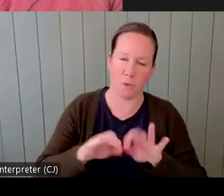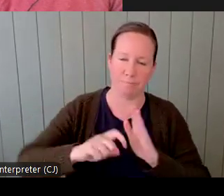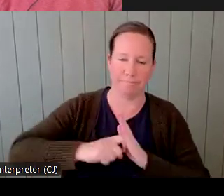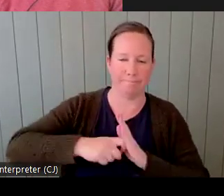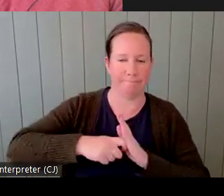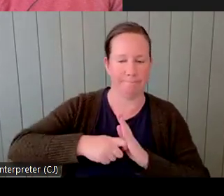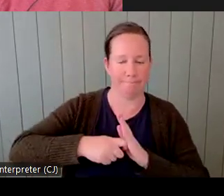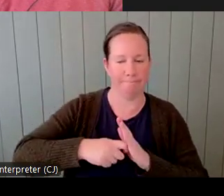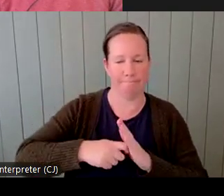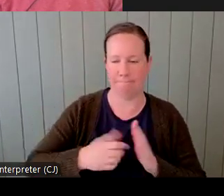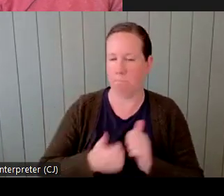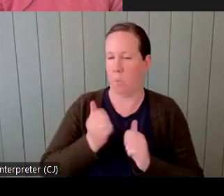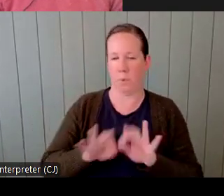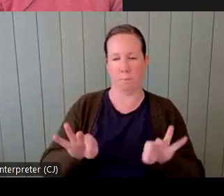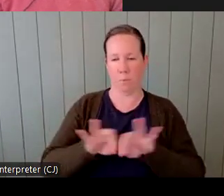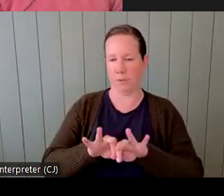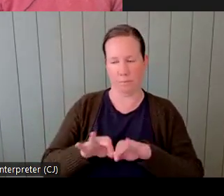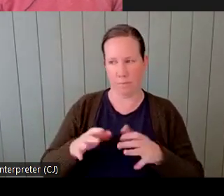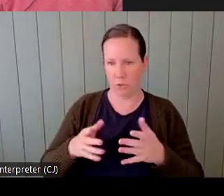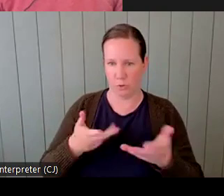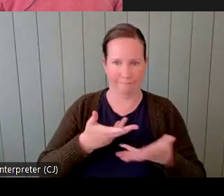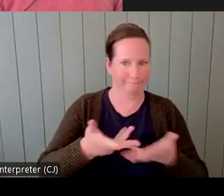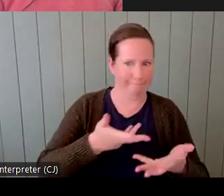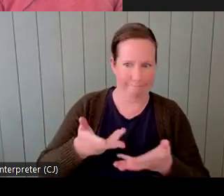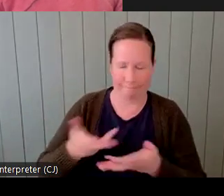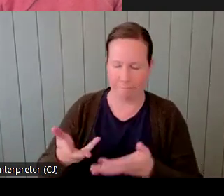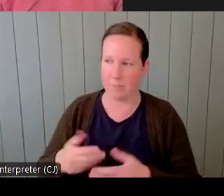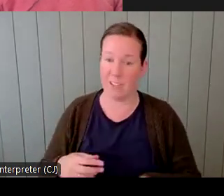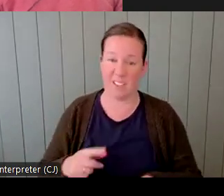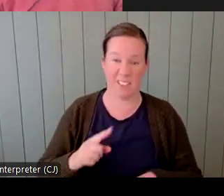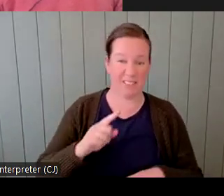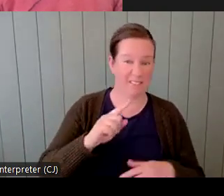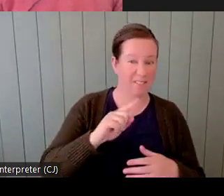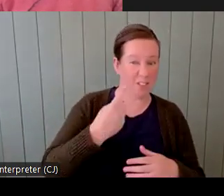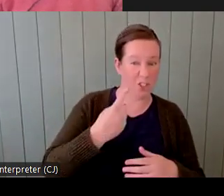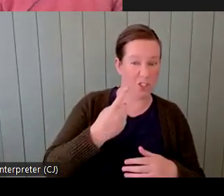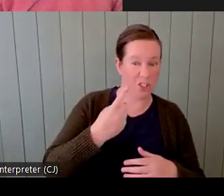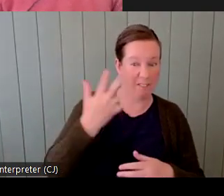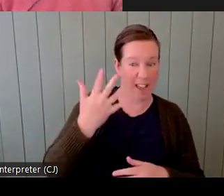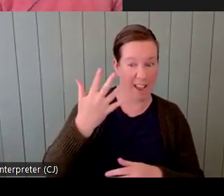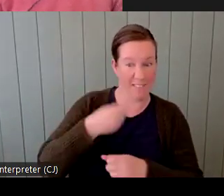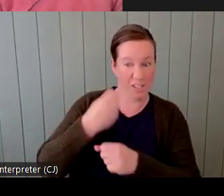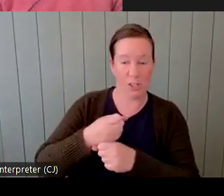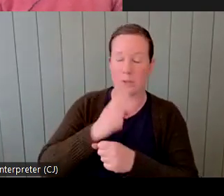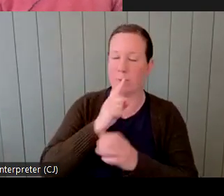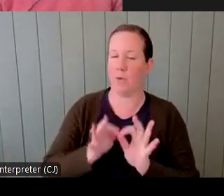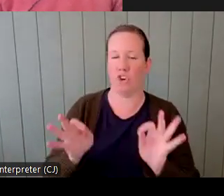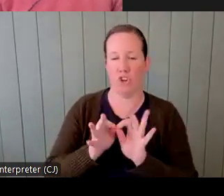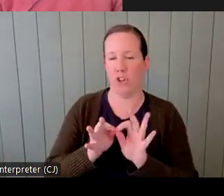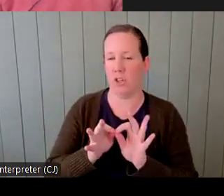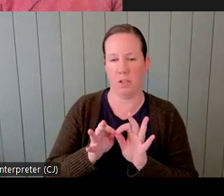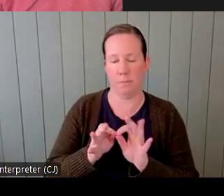is the most important thing to do, because first 5 years are critical for any business to become